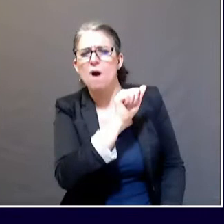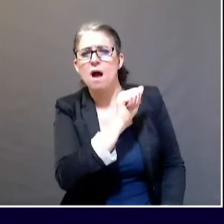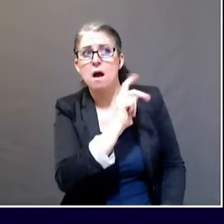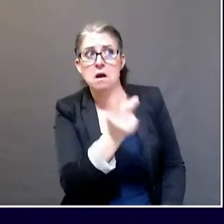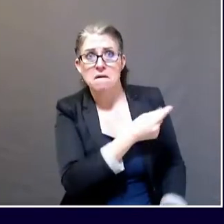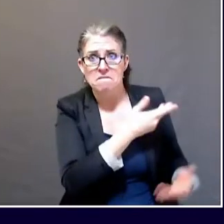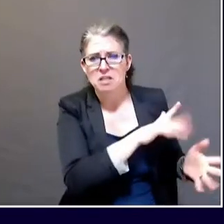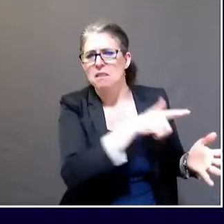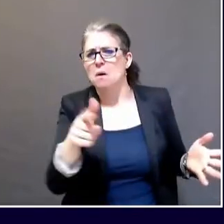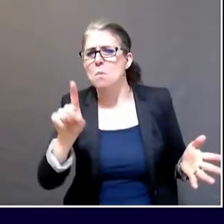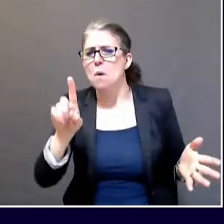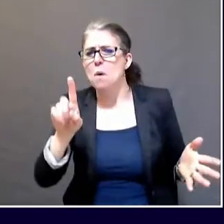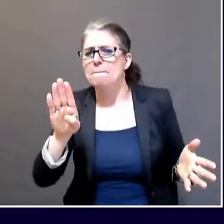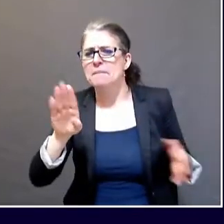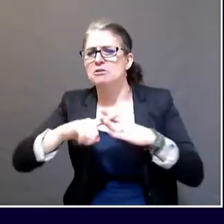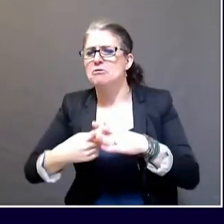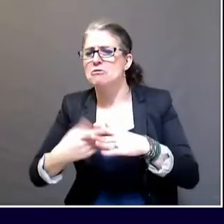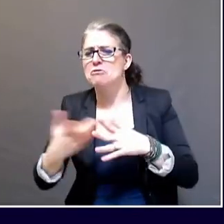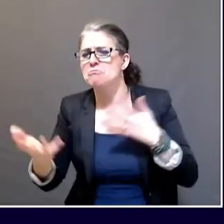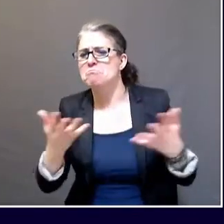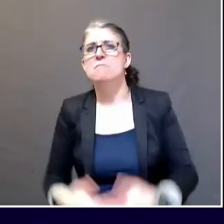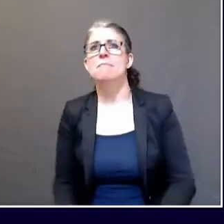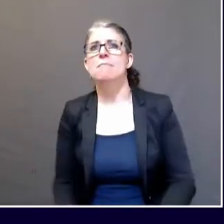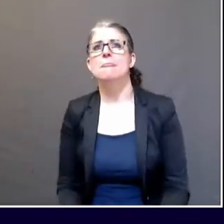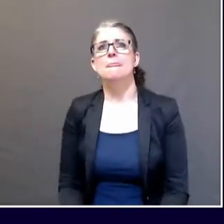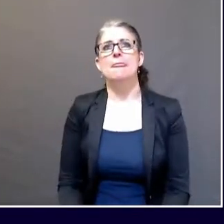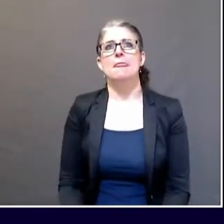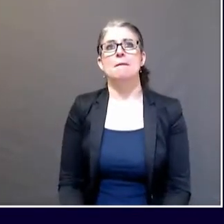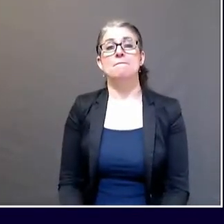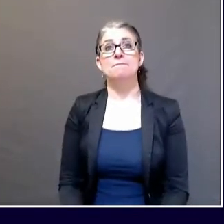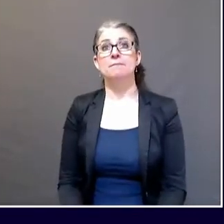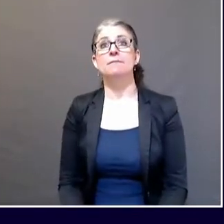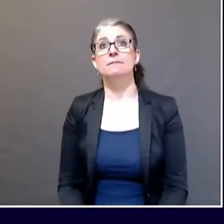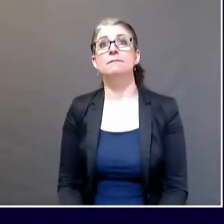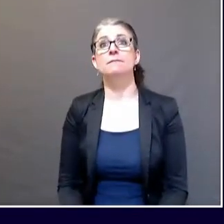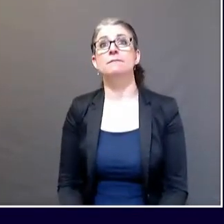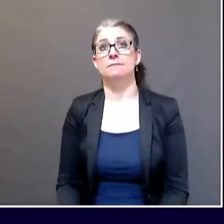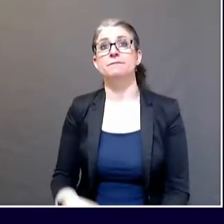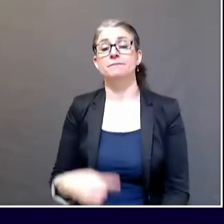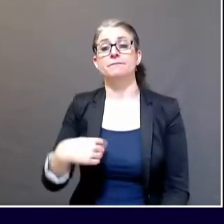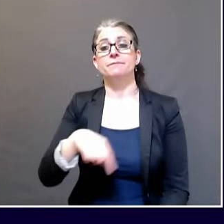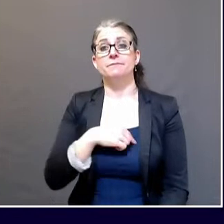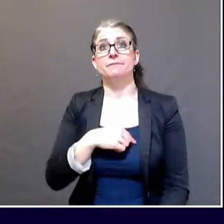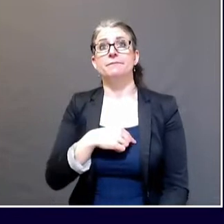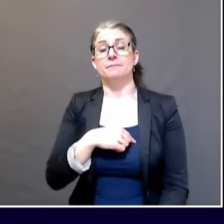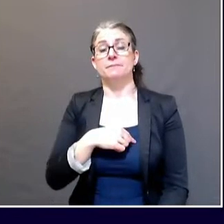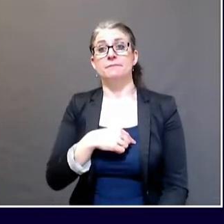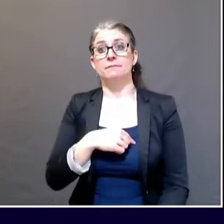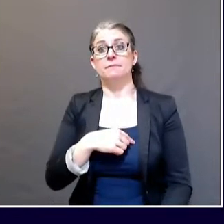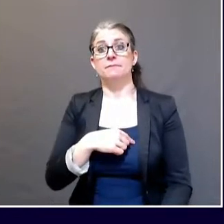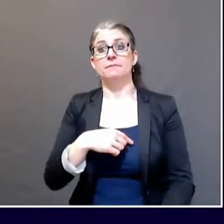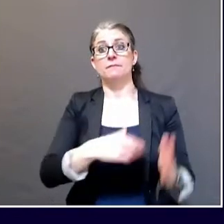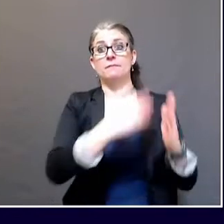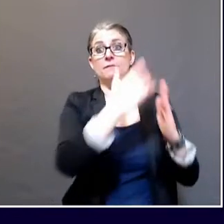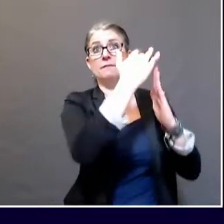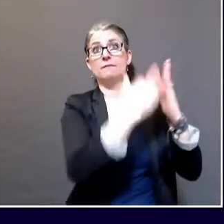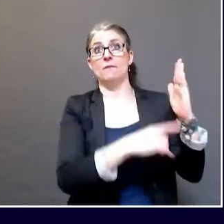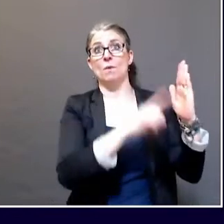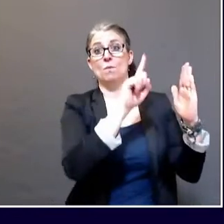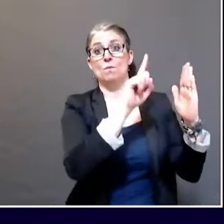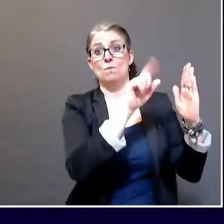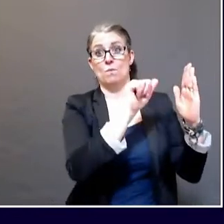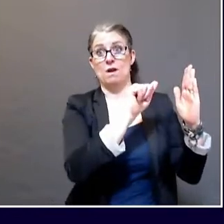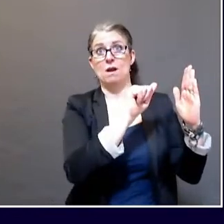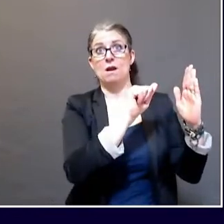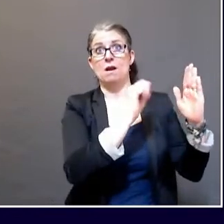or sites that are designated as only 1A or only for 1B. What we've seen across Maine is that